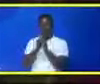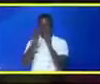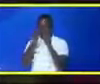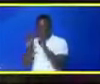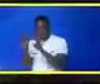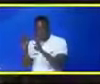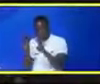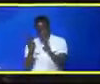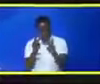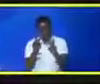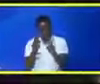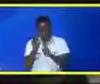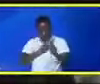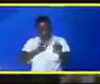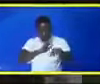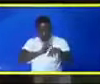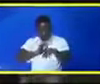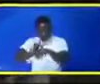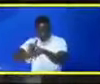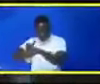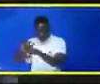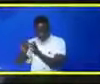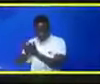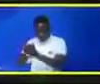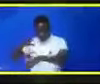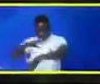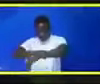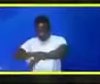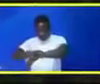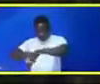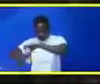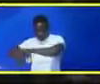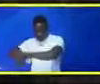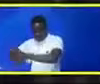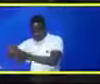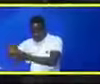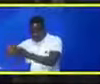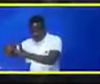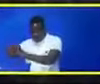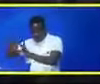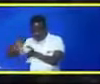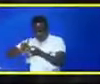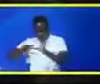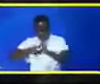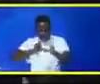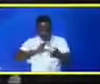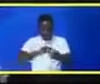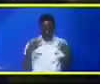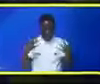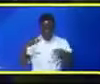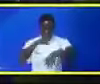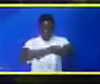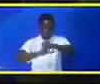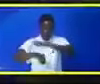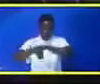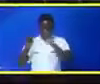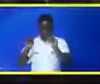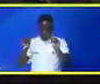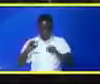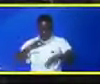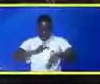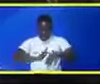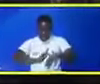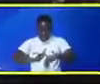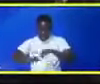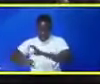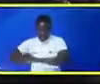feet of people having chains, not the hands but the feet, and they are unable to